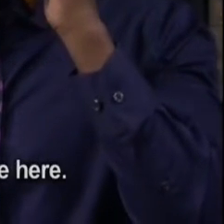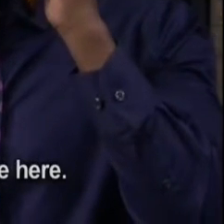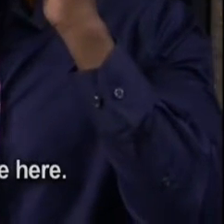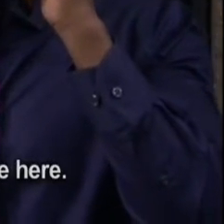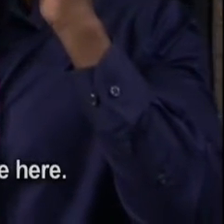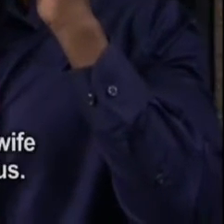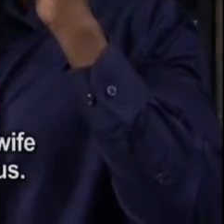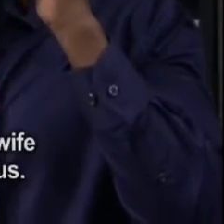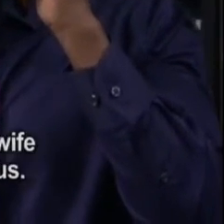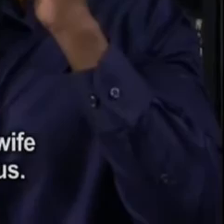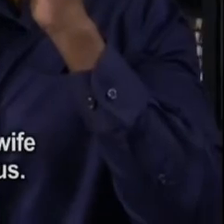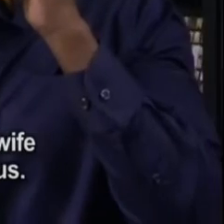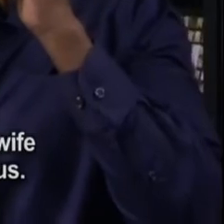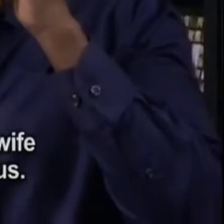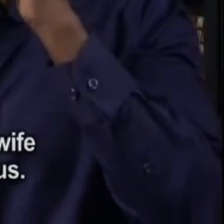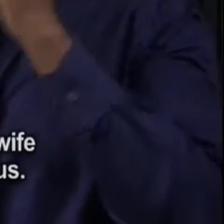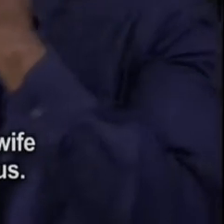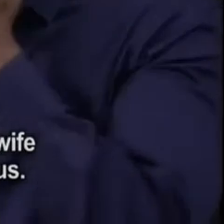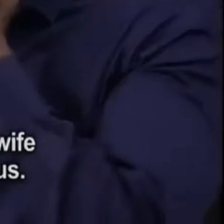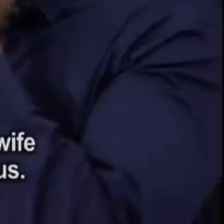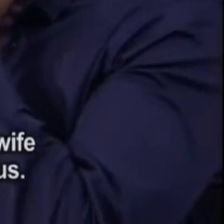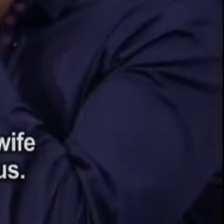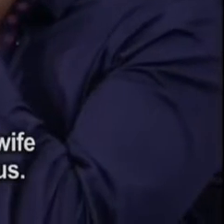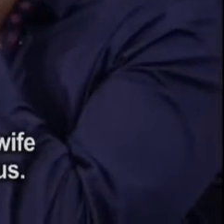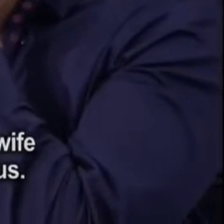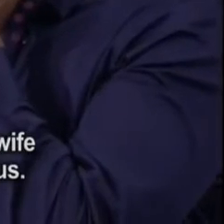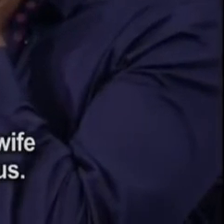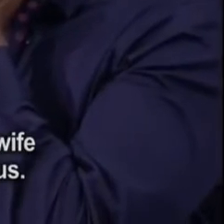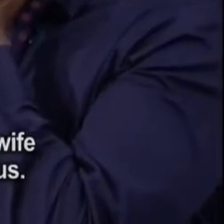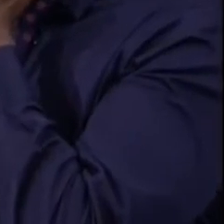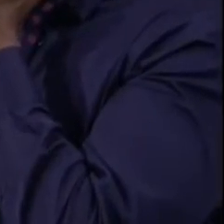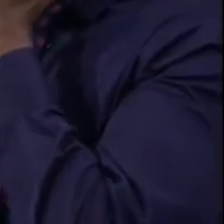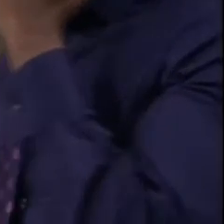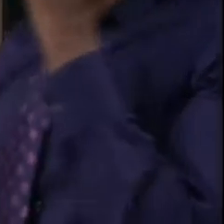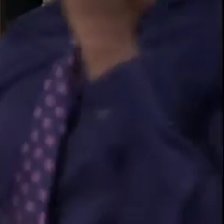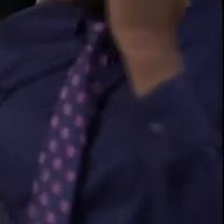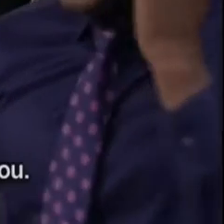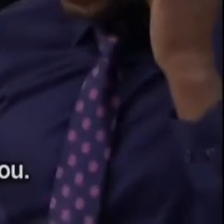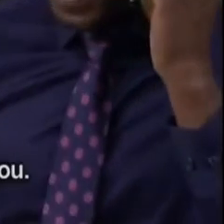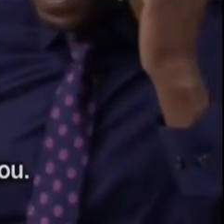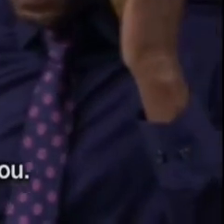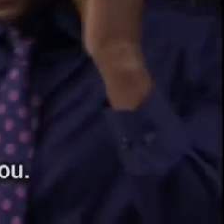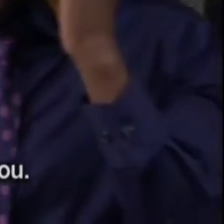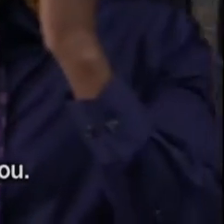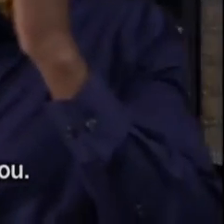Yazi ukuthi ngibona ungezi la. Angifuni umka masole.